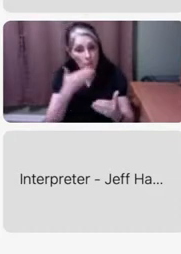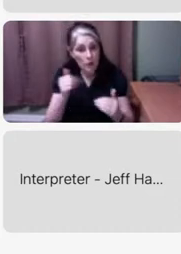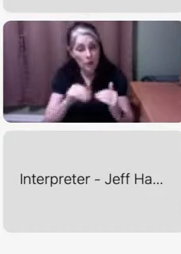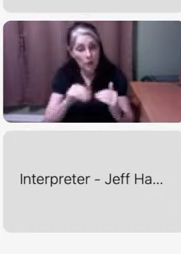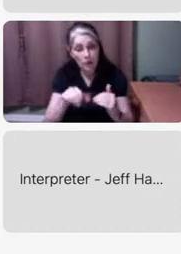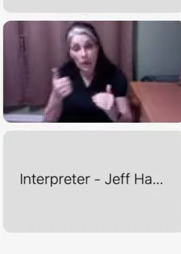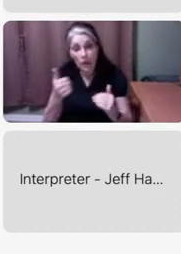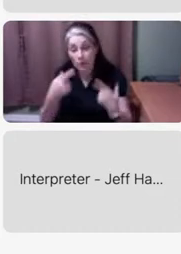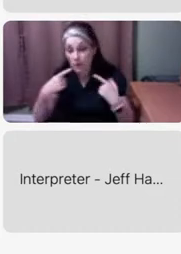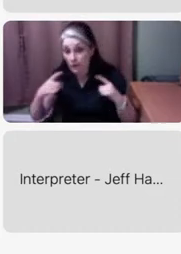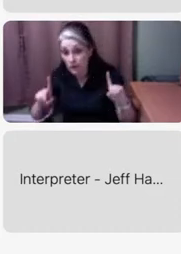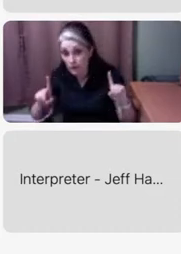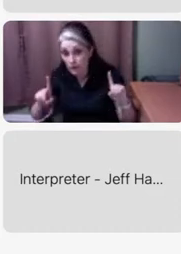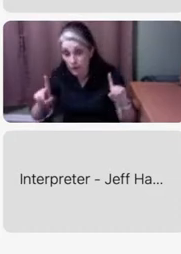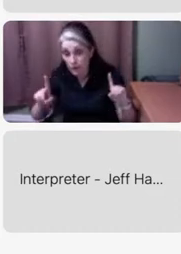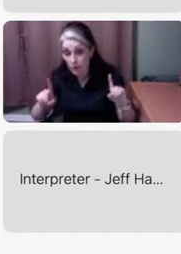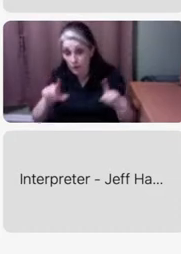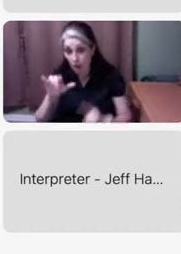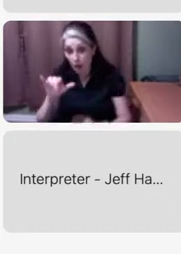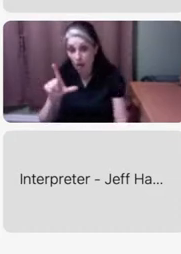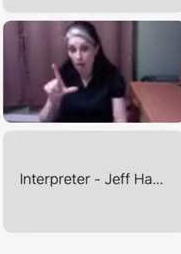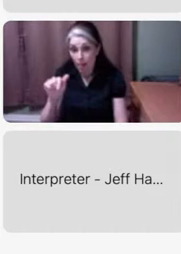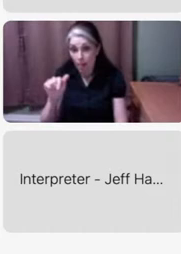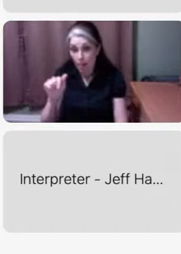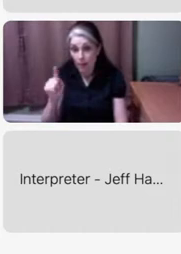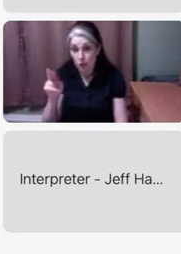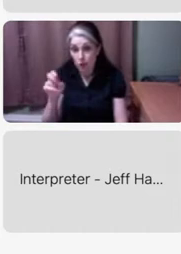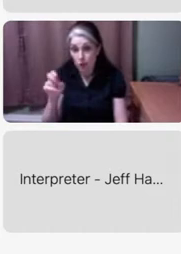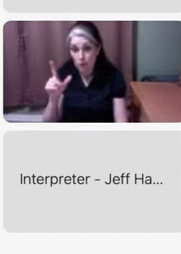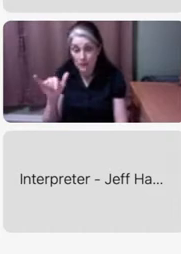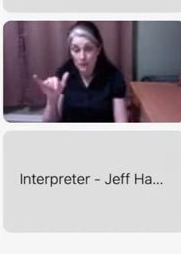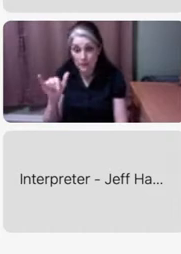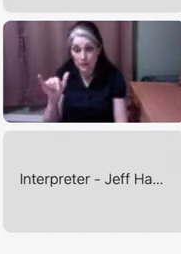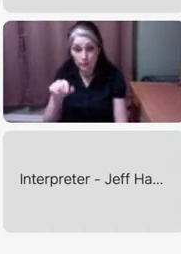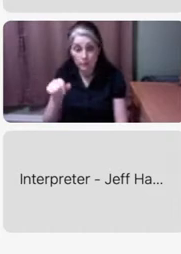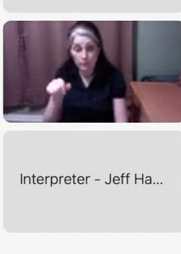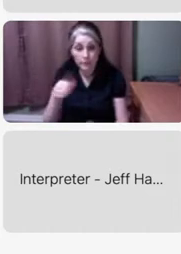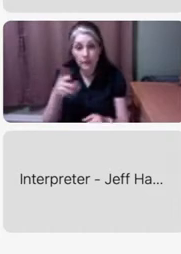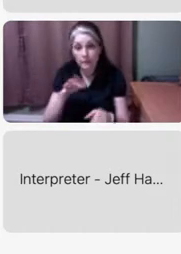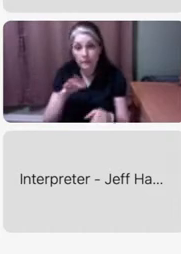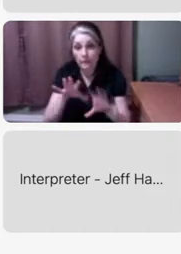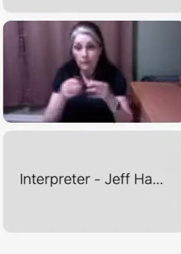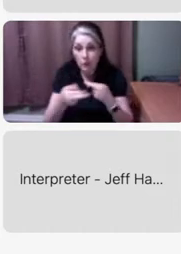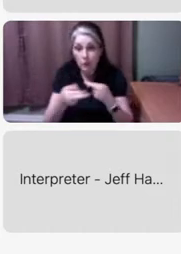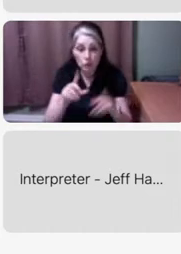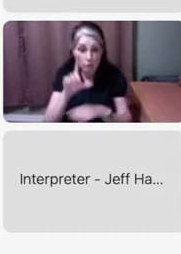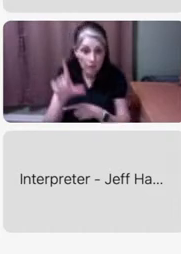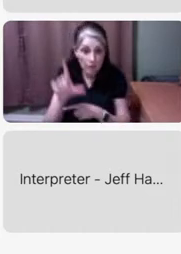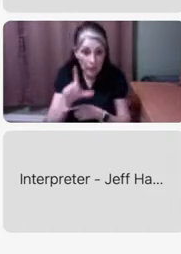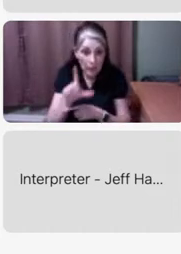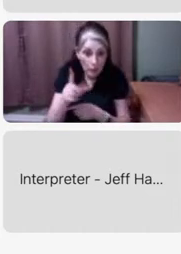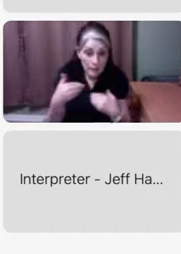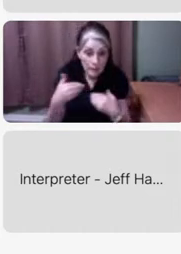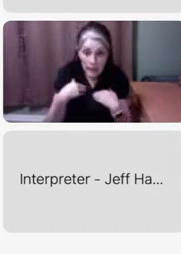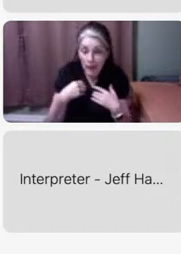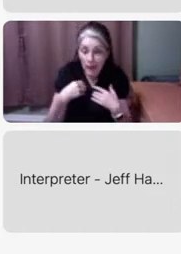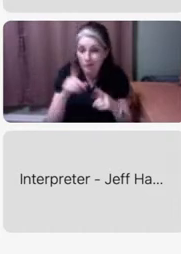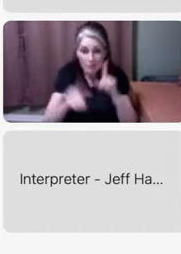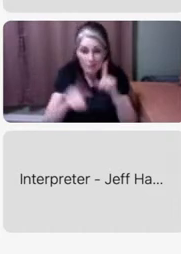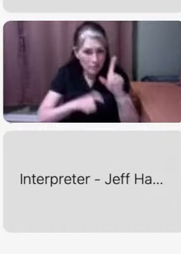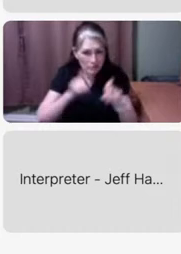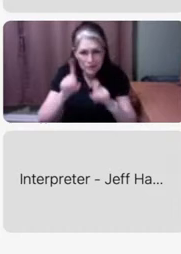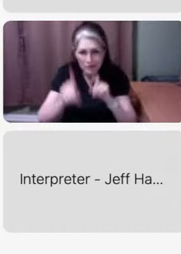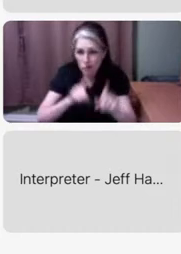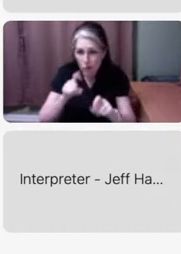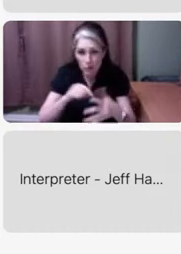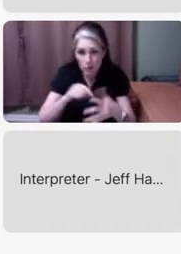the literacy program um do we have enough classroom libraries in this k3 classroom so those are just all questions that i i i have